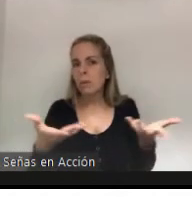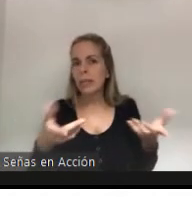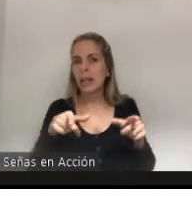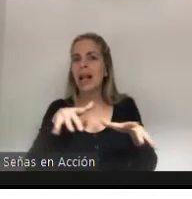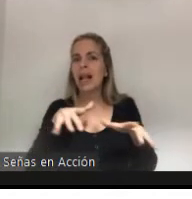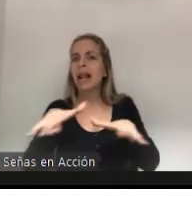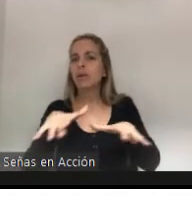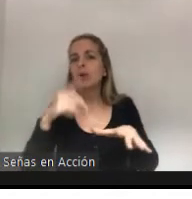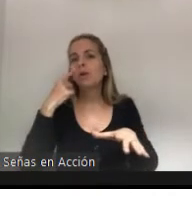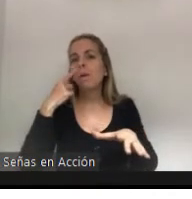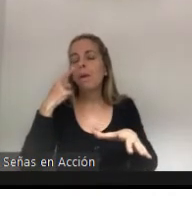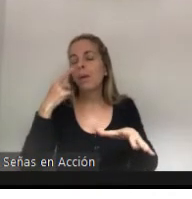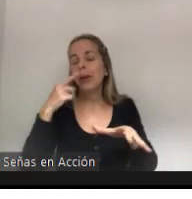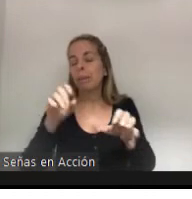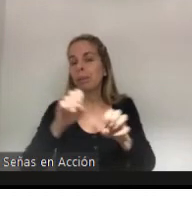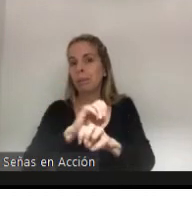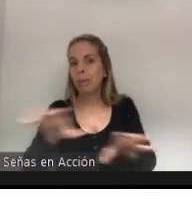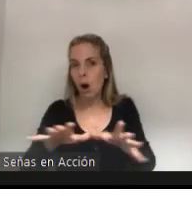action.